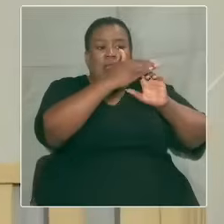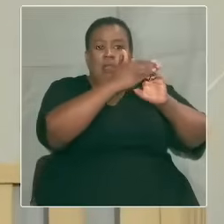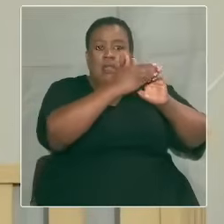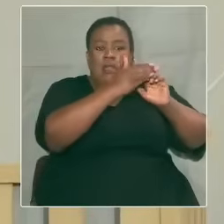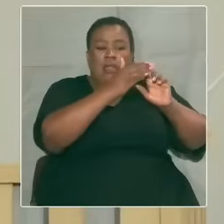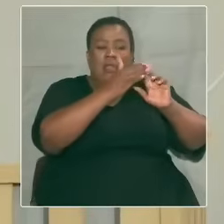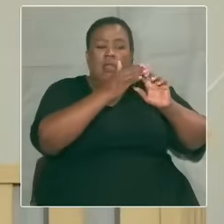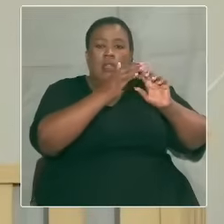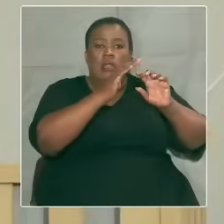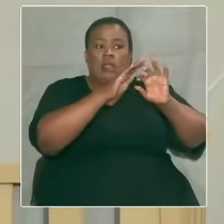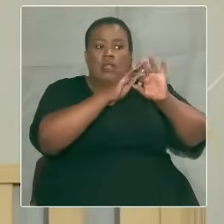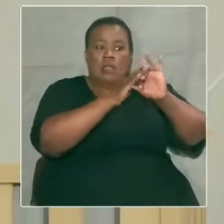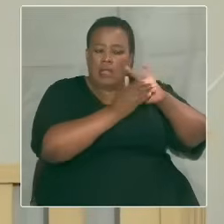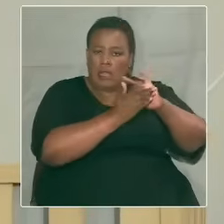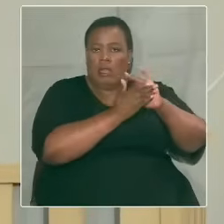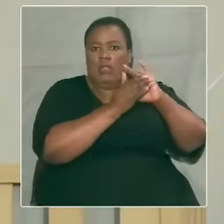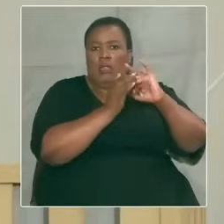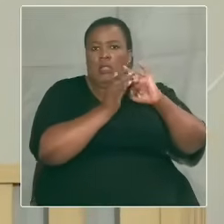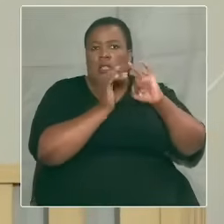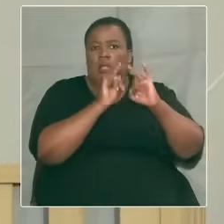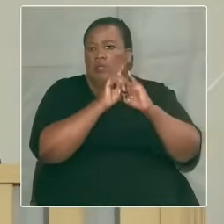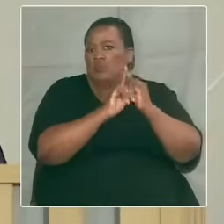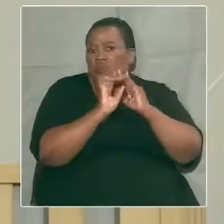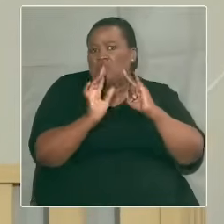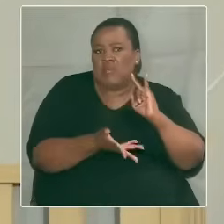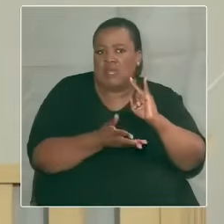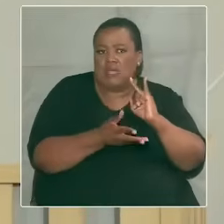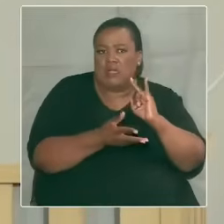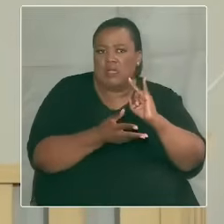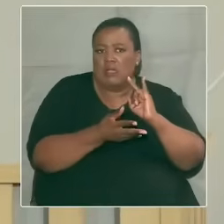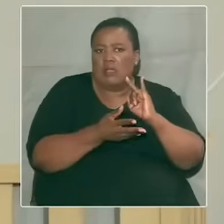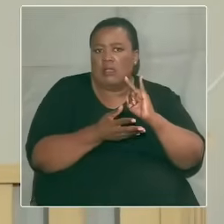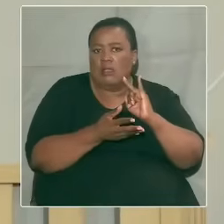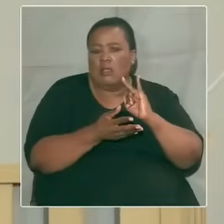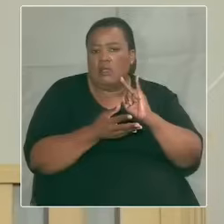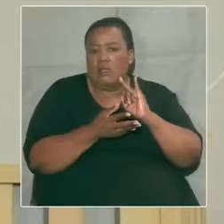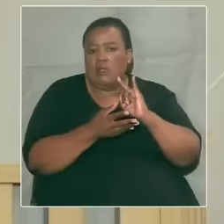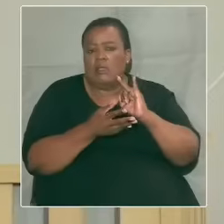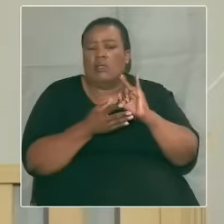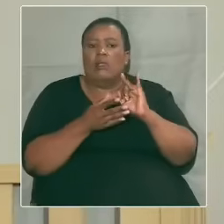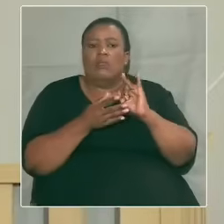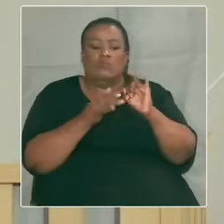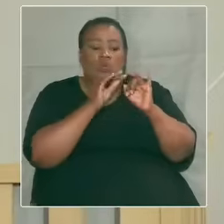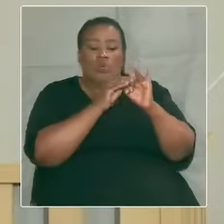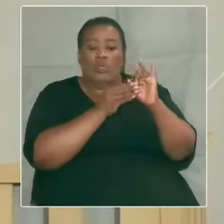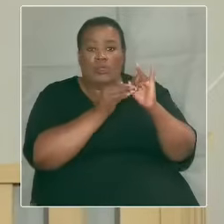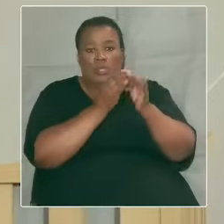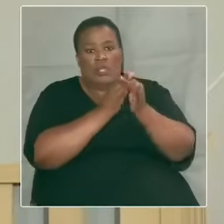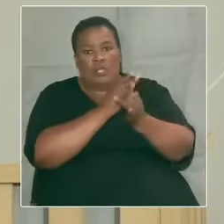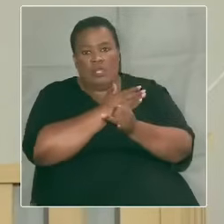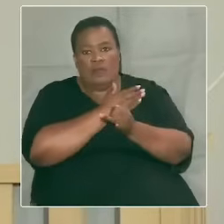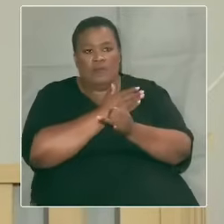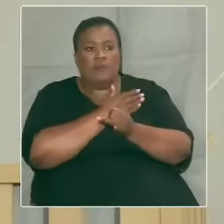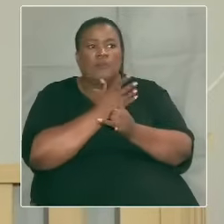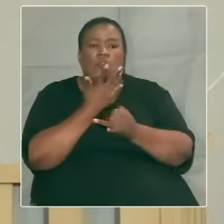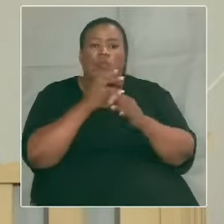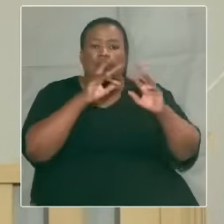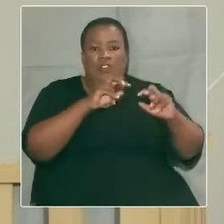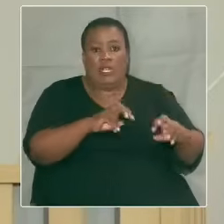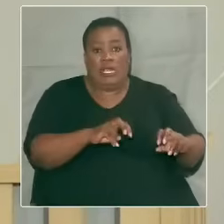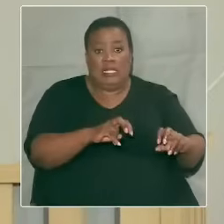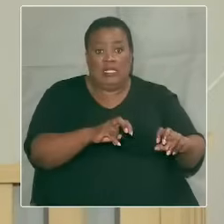Commissioner, what it means is that the investigation of the murder of Amaswart, at some point there were